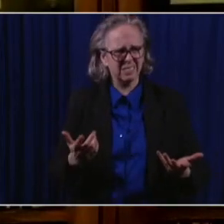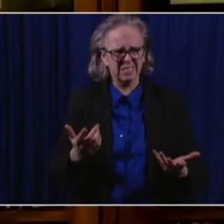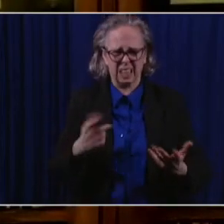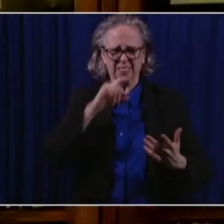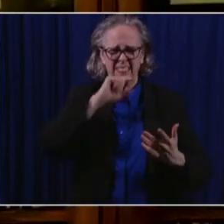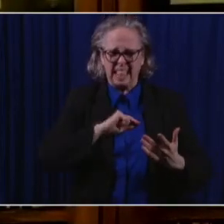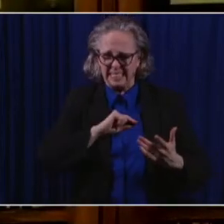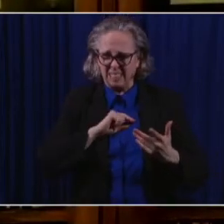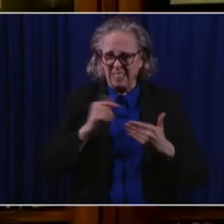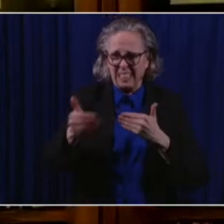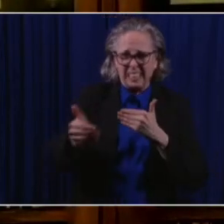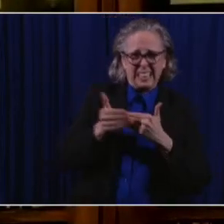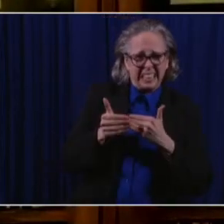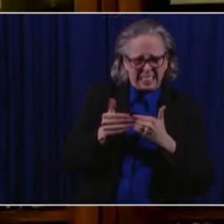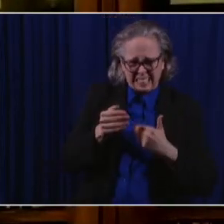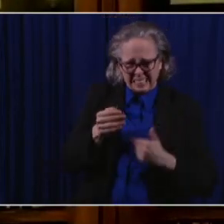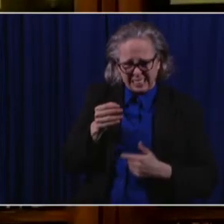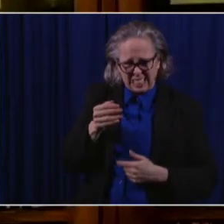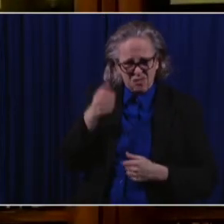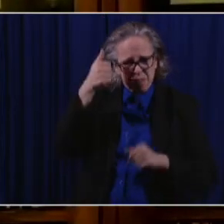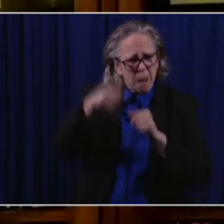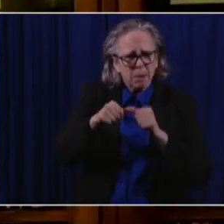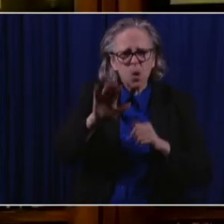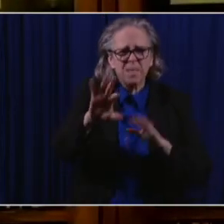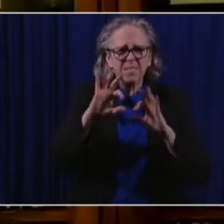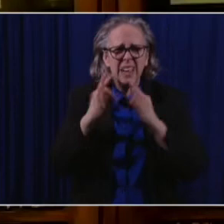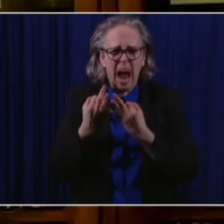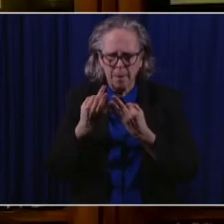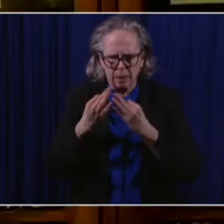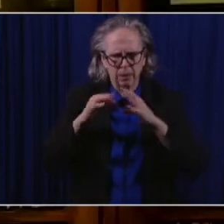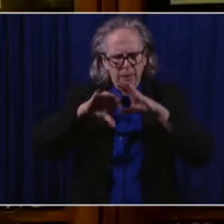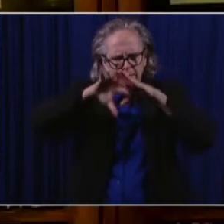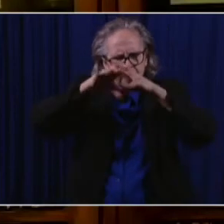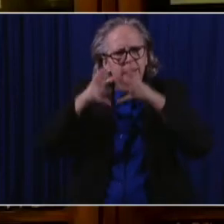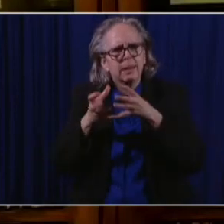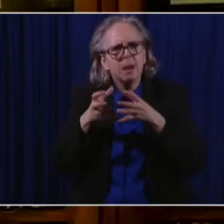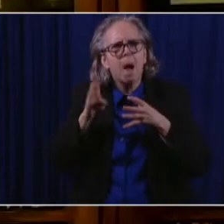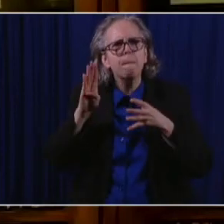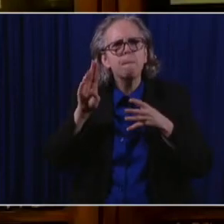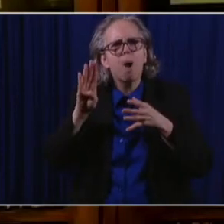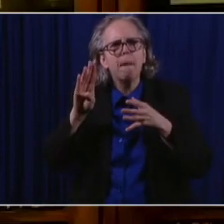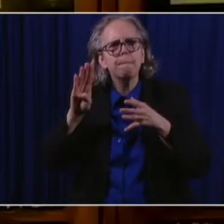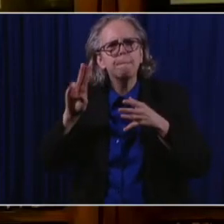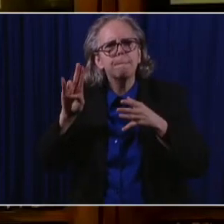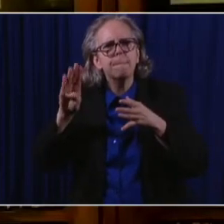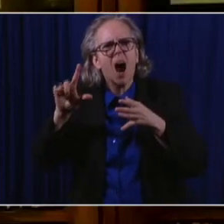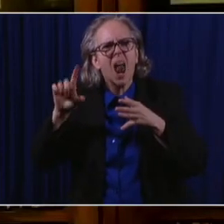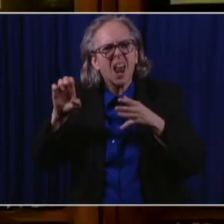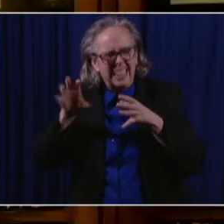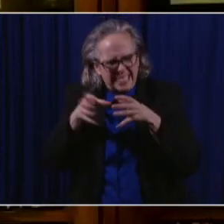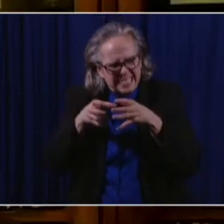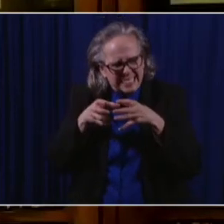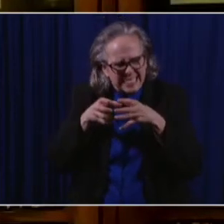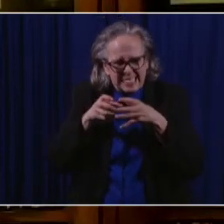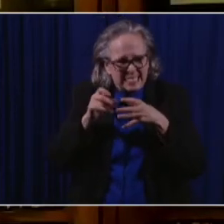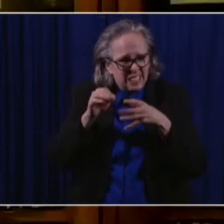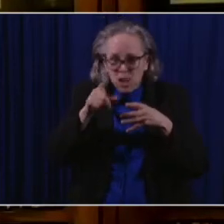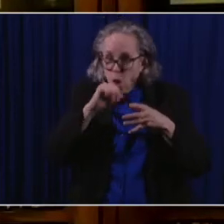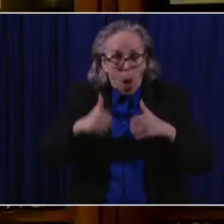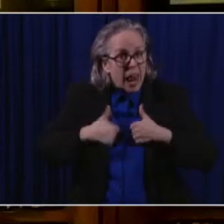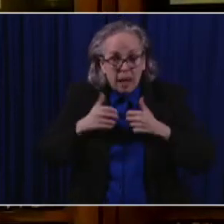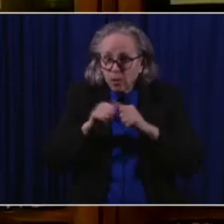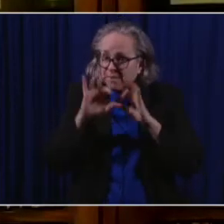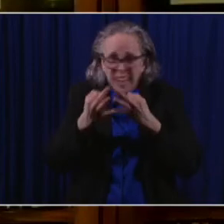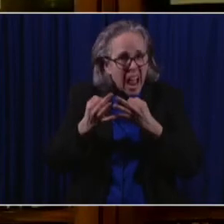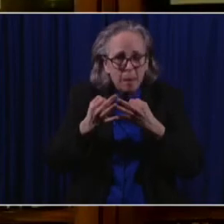been safe. If you have family coming over, hopefully they've been quarantining themselves away from others for 14 days prior to coming to your